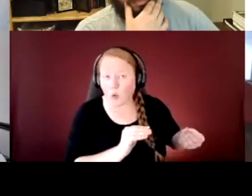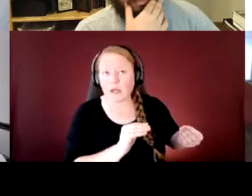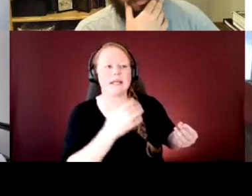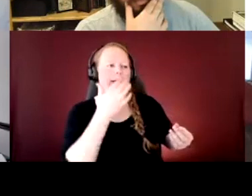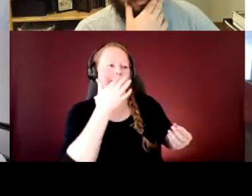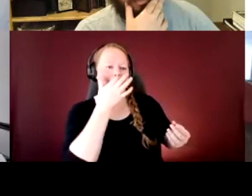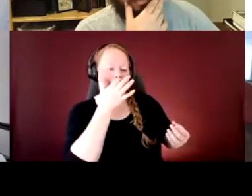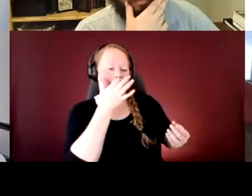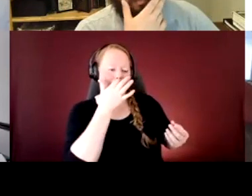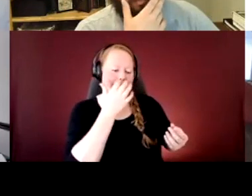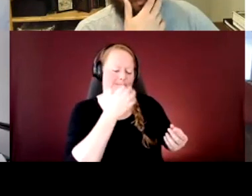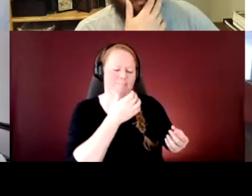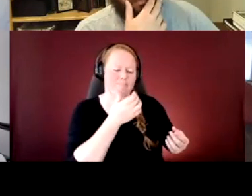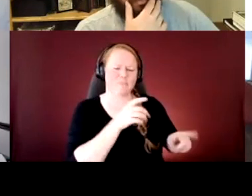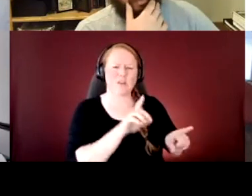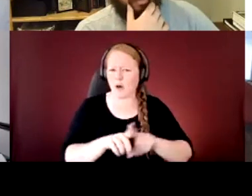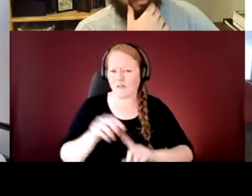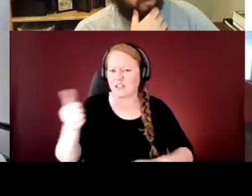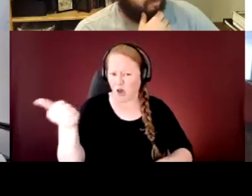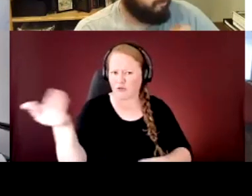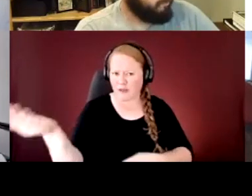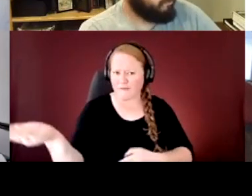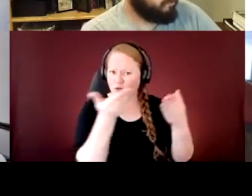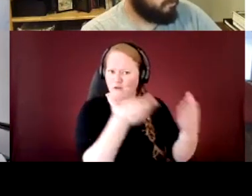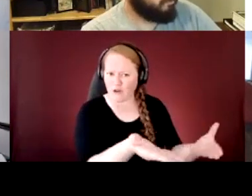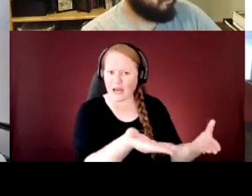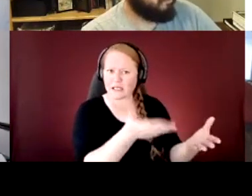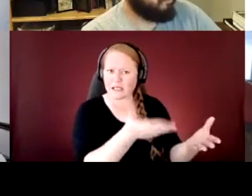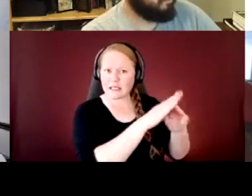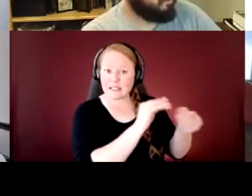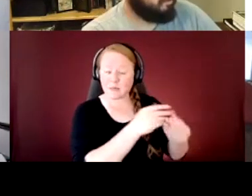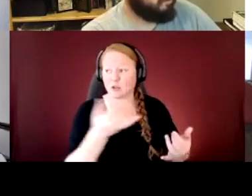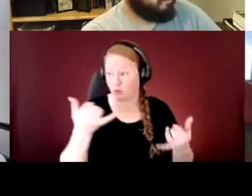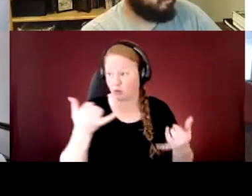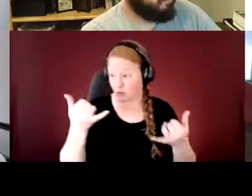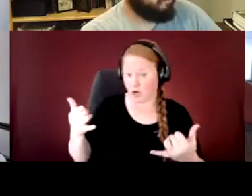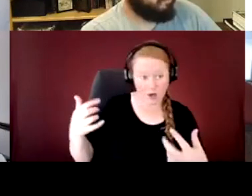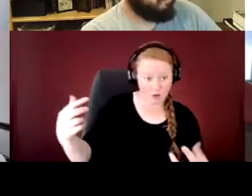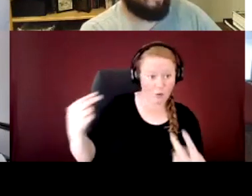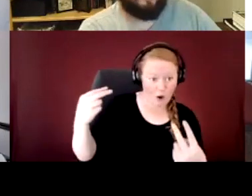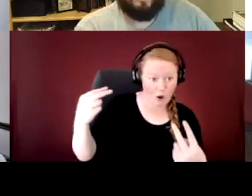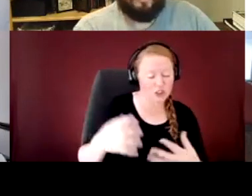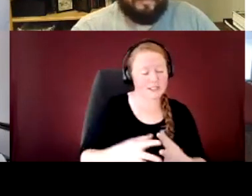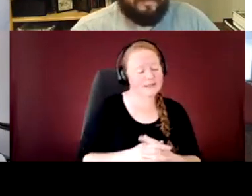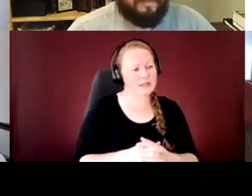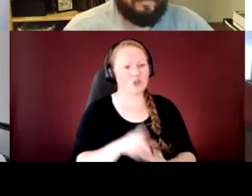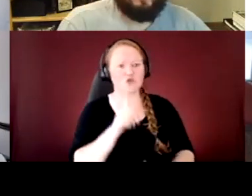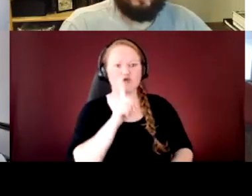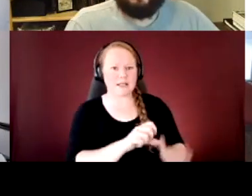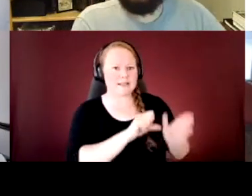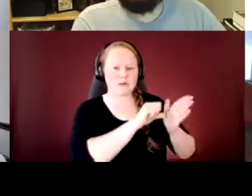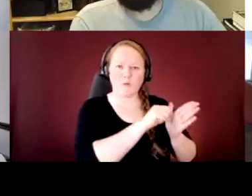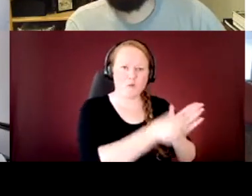have previously provided testimony that are currently watching, to really drive home the point that